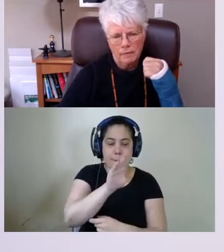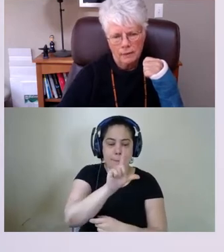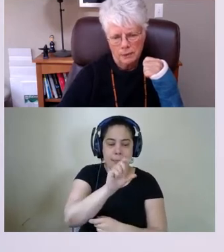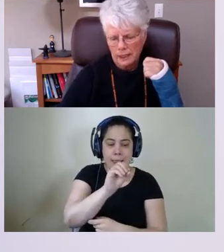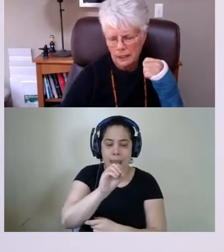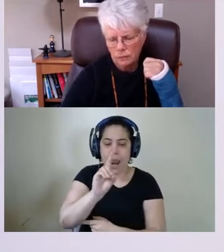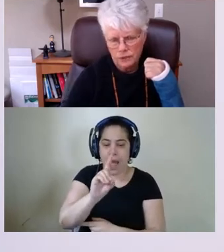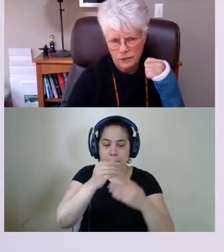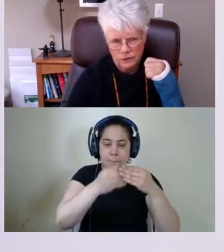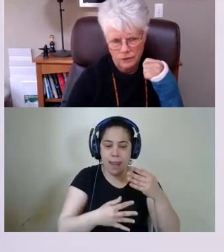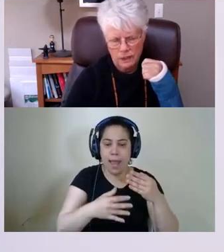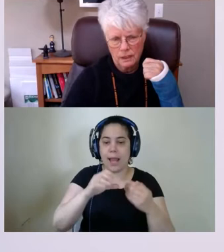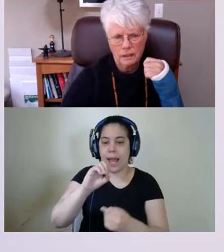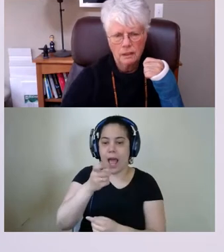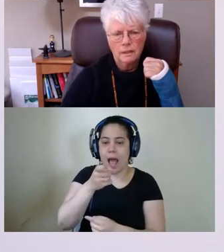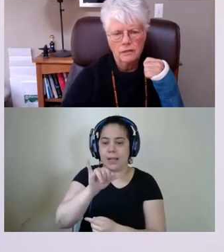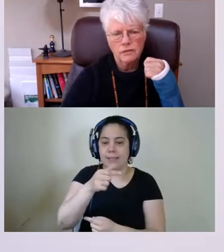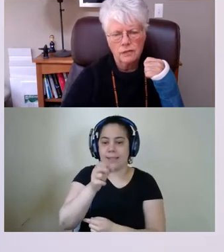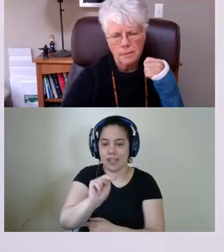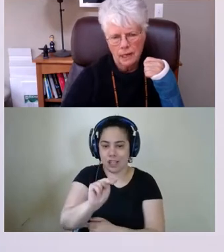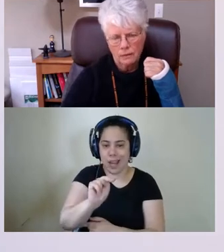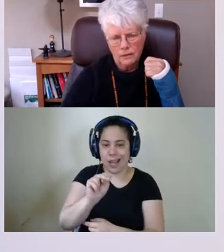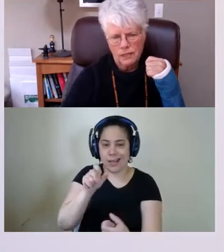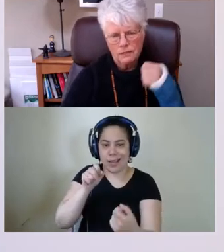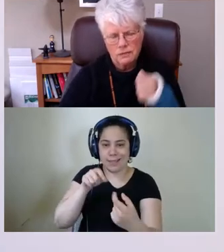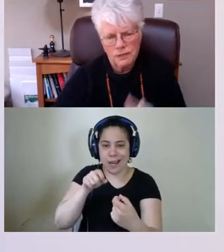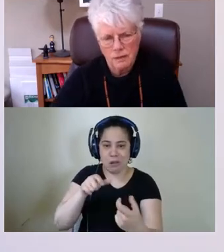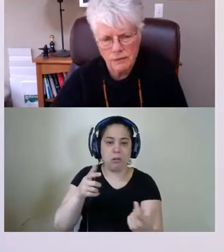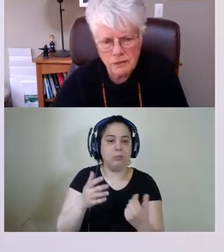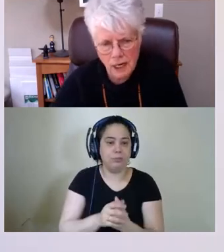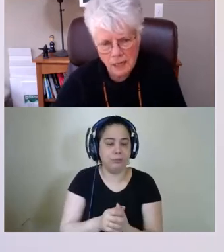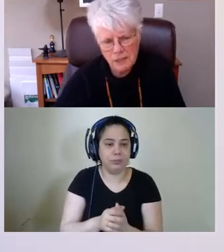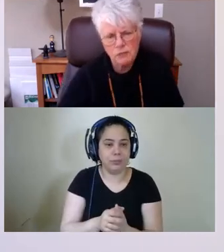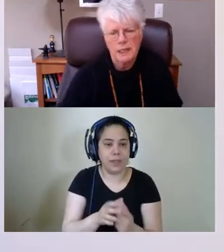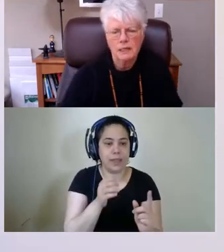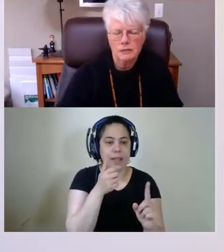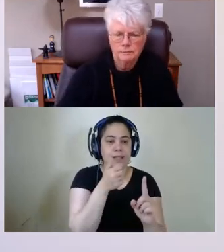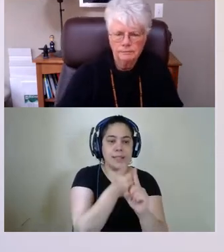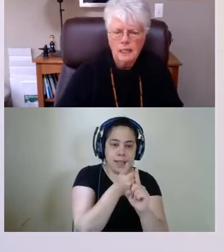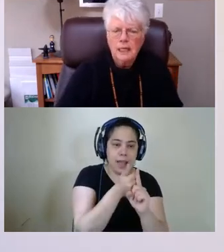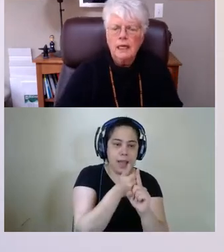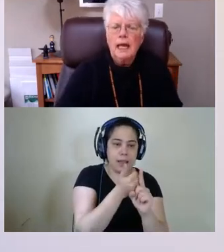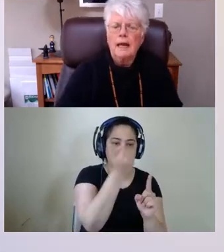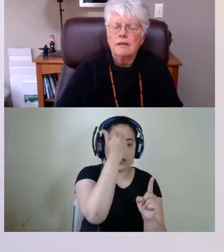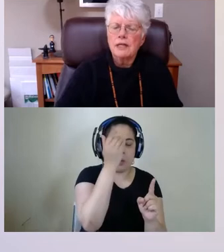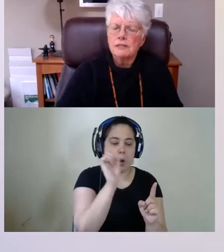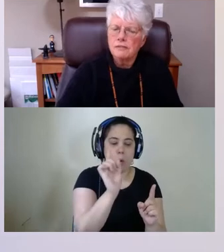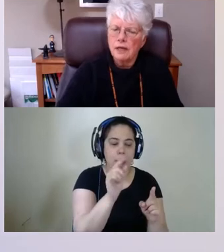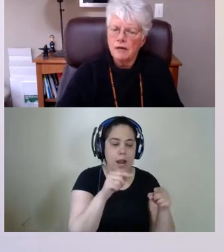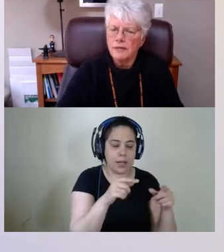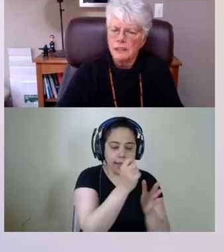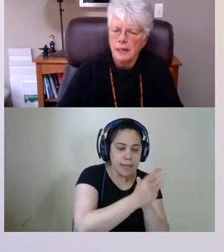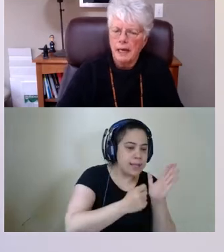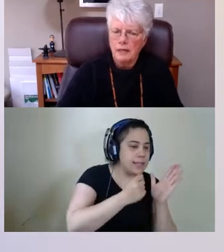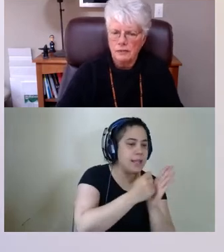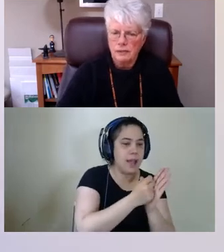of the brain, which is this is about the sense of self in time and space, and the sense of self